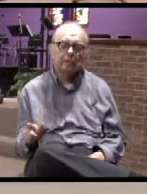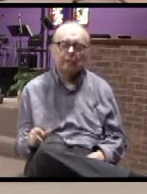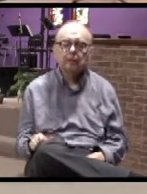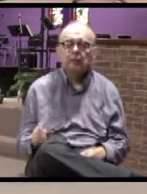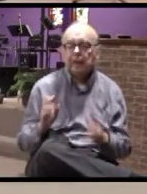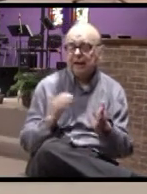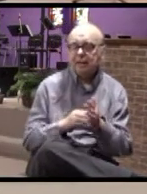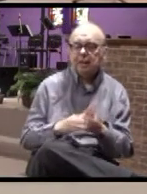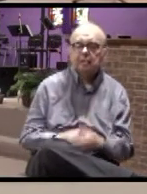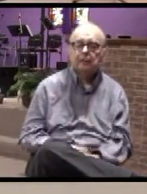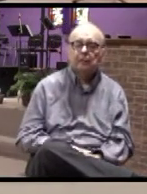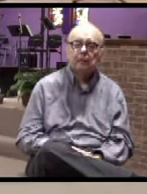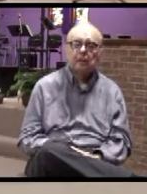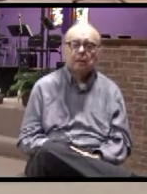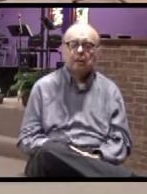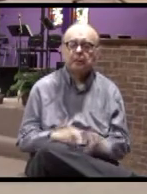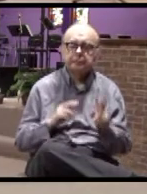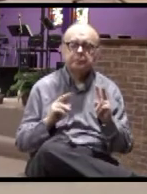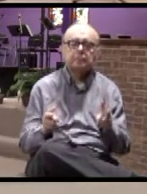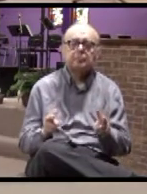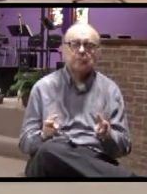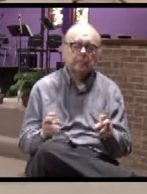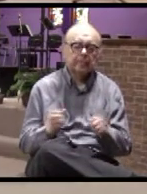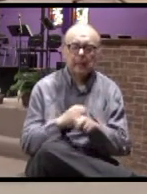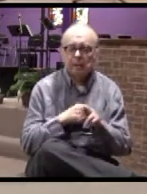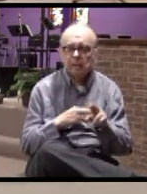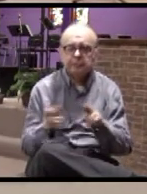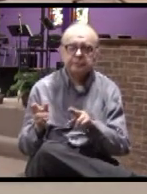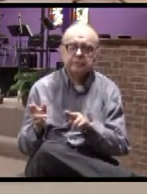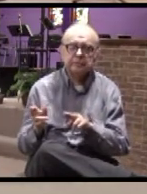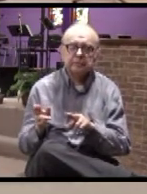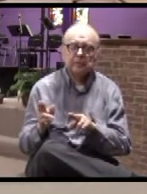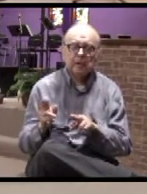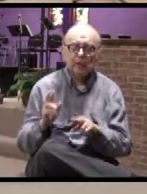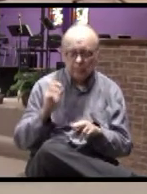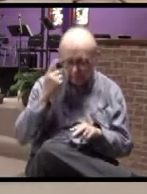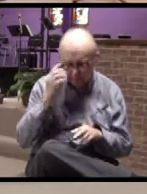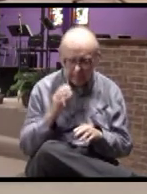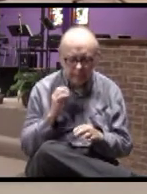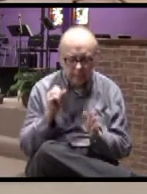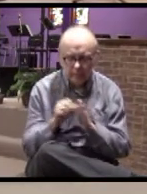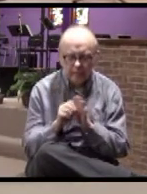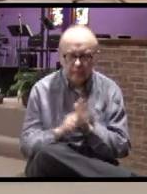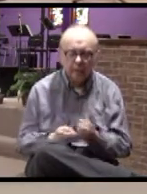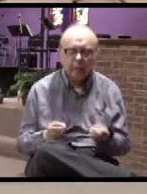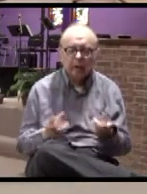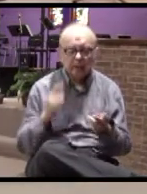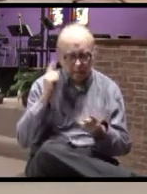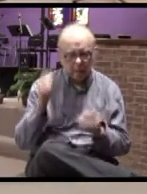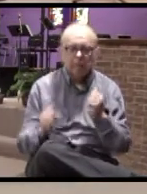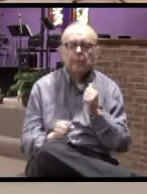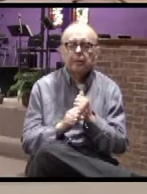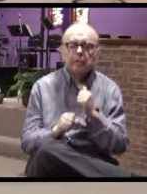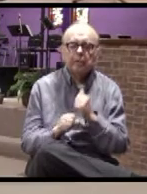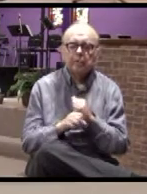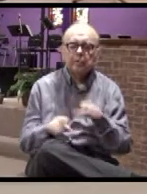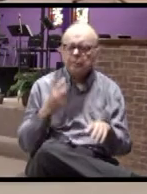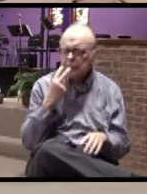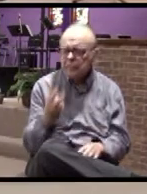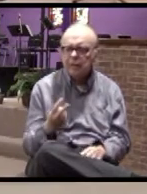Again, look, it's getting ready for political season. And how many political ads do you